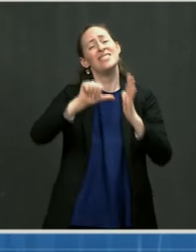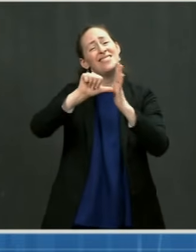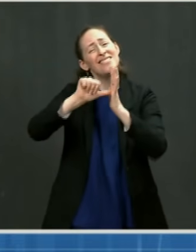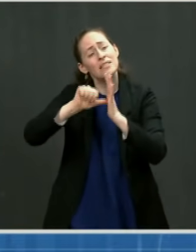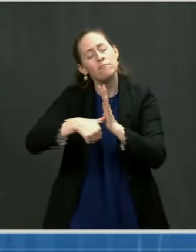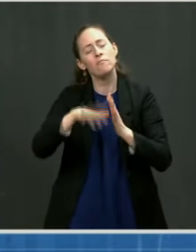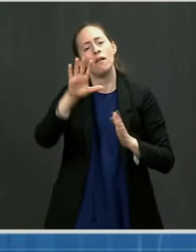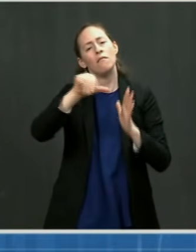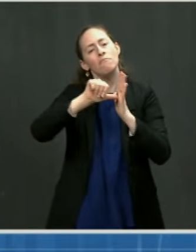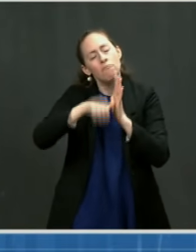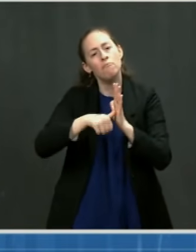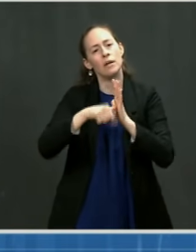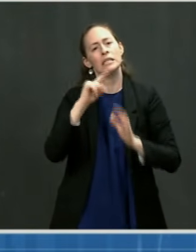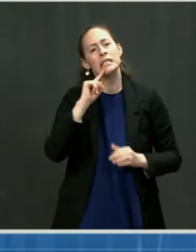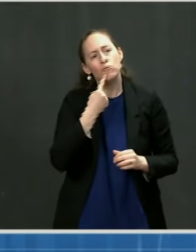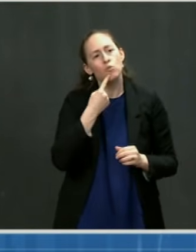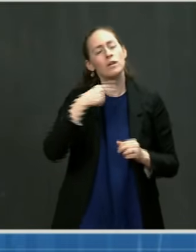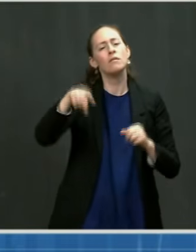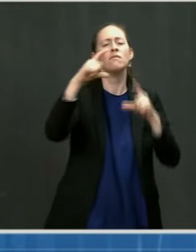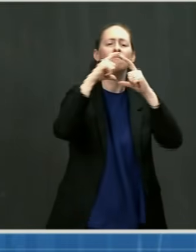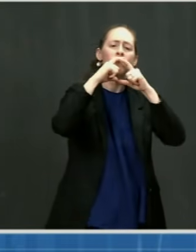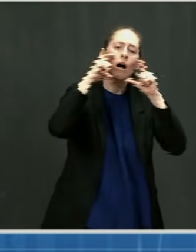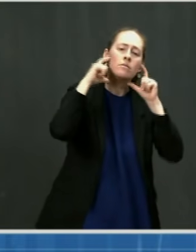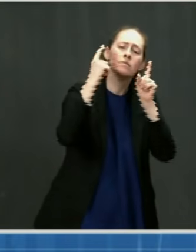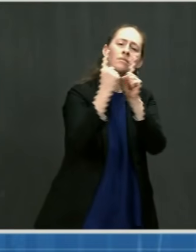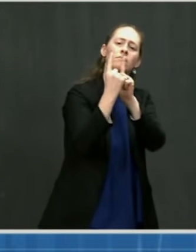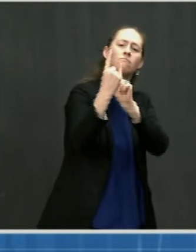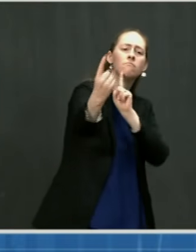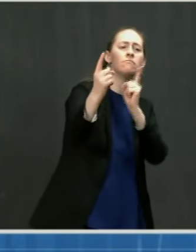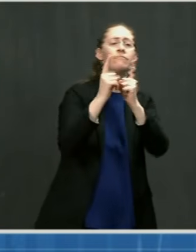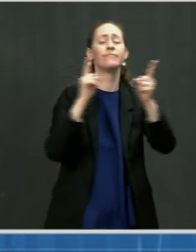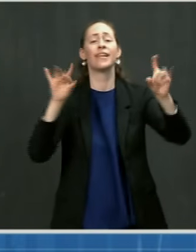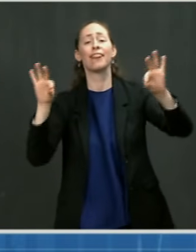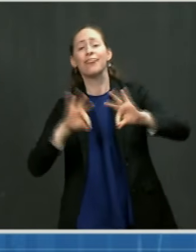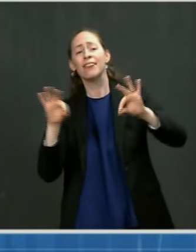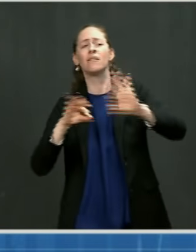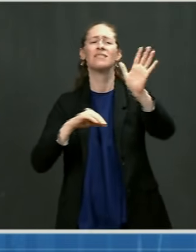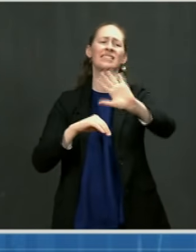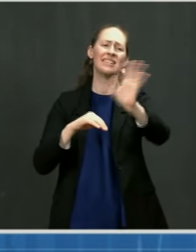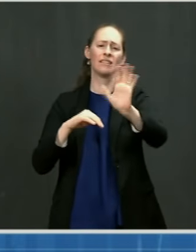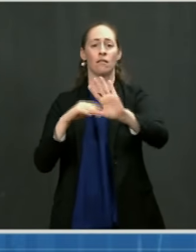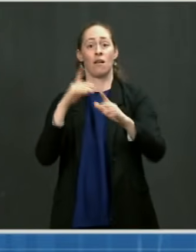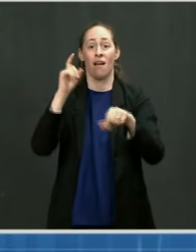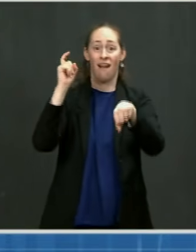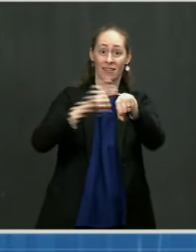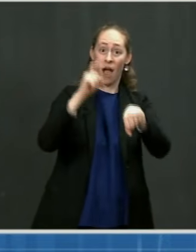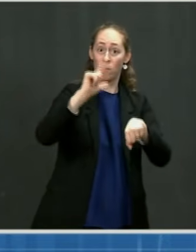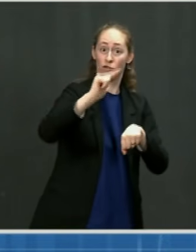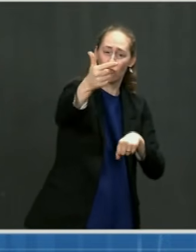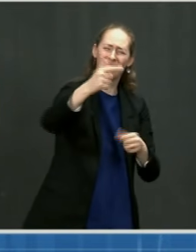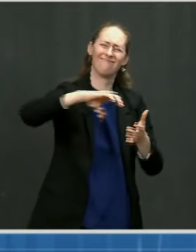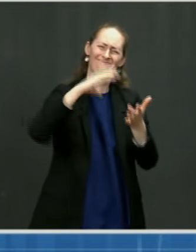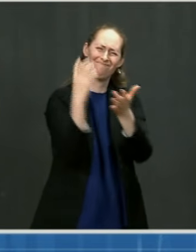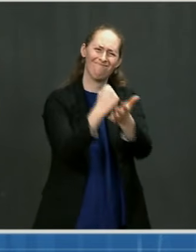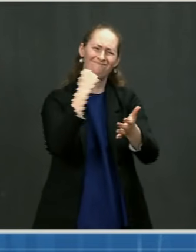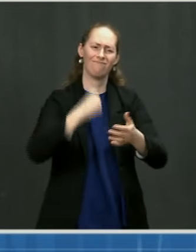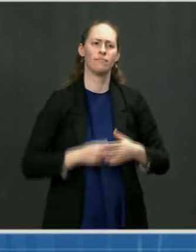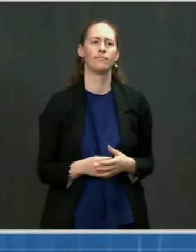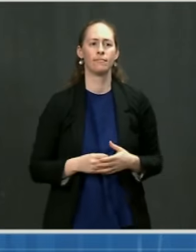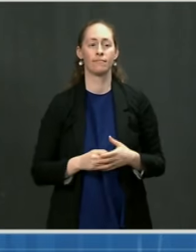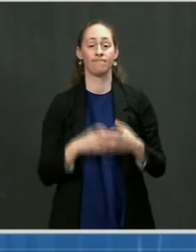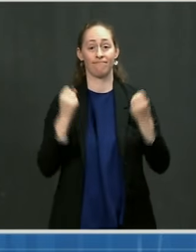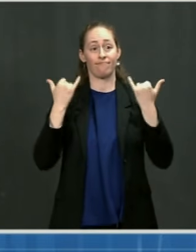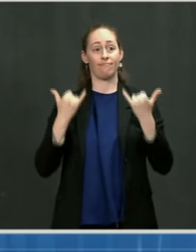mask, socially distance, and get vaccinated when it's your turn. And with that, let me turn it over to